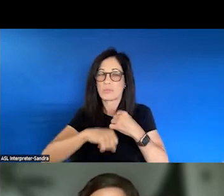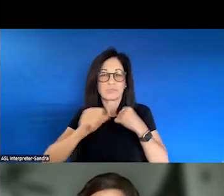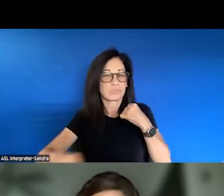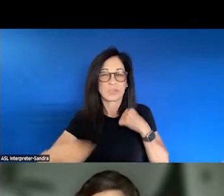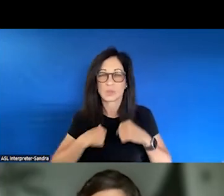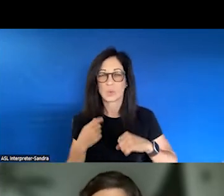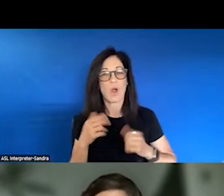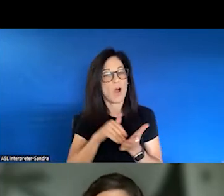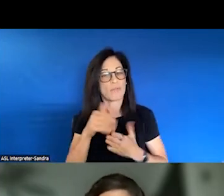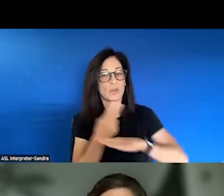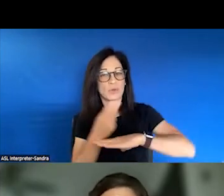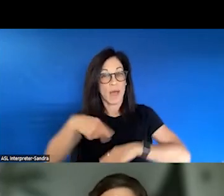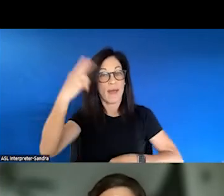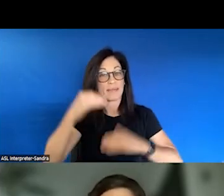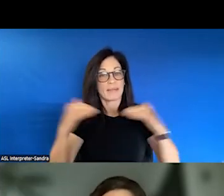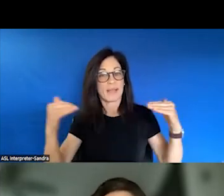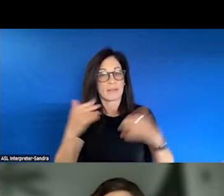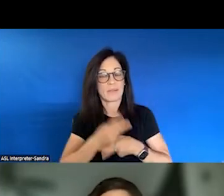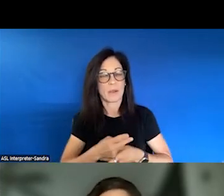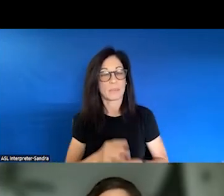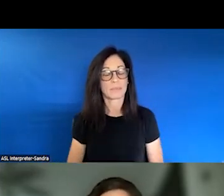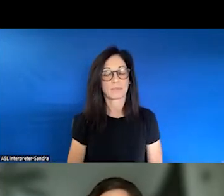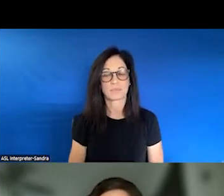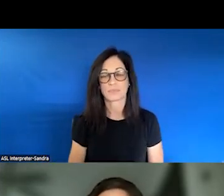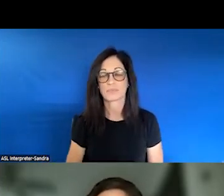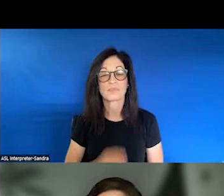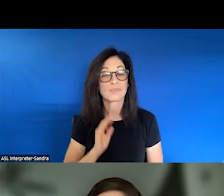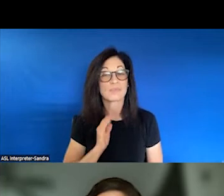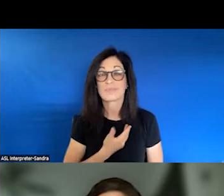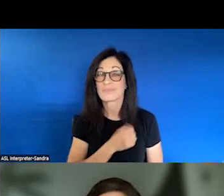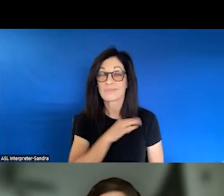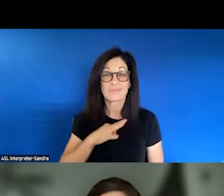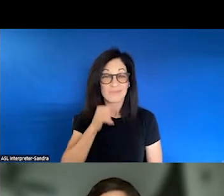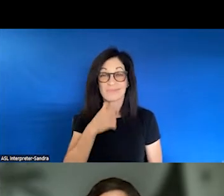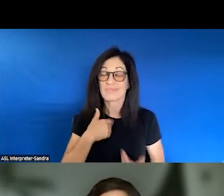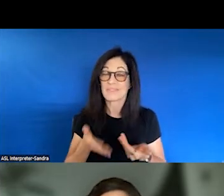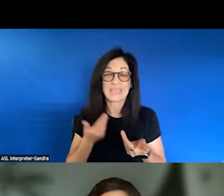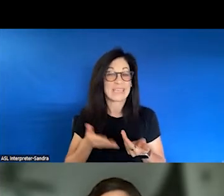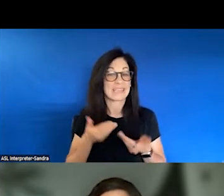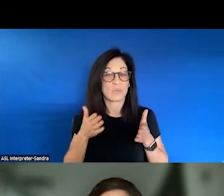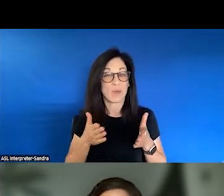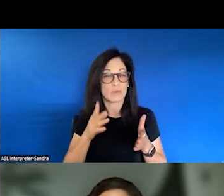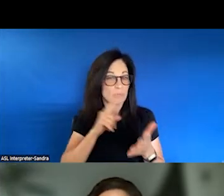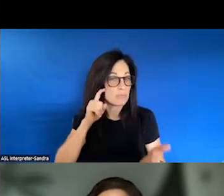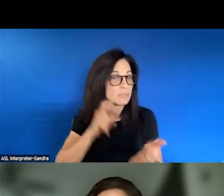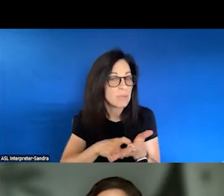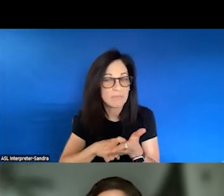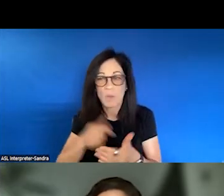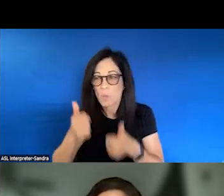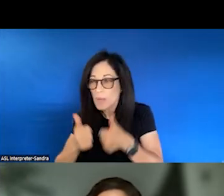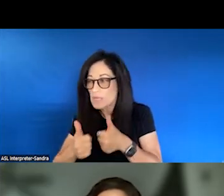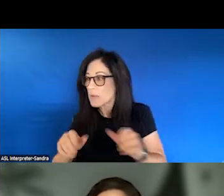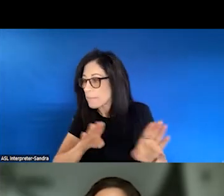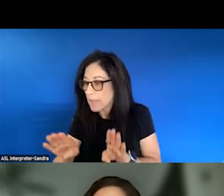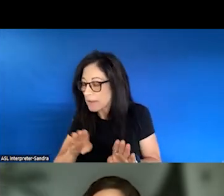care. And that our staff just didn't have an easy way to identify which behavioral health facilities had